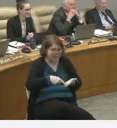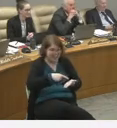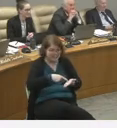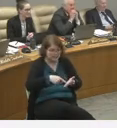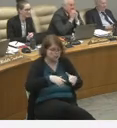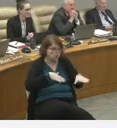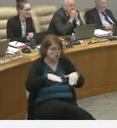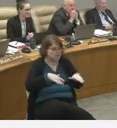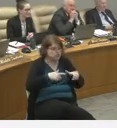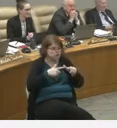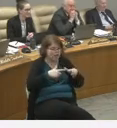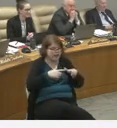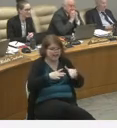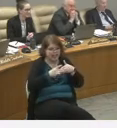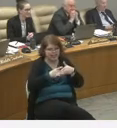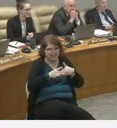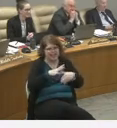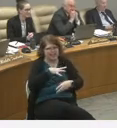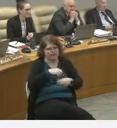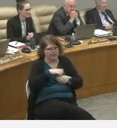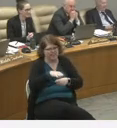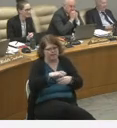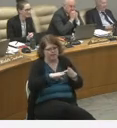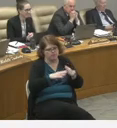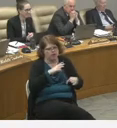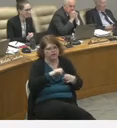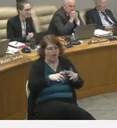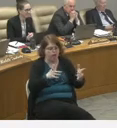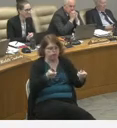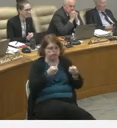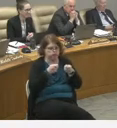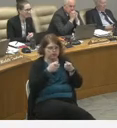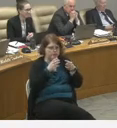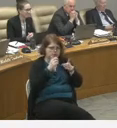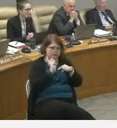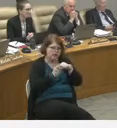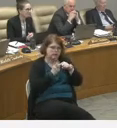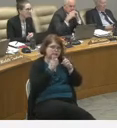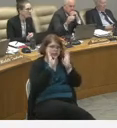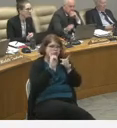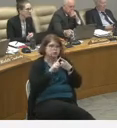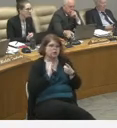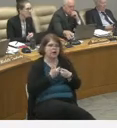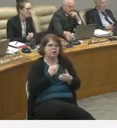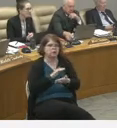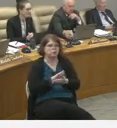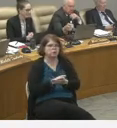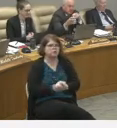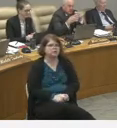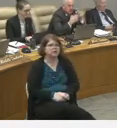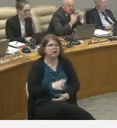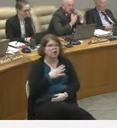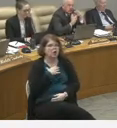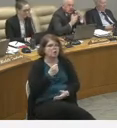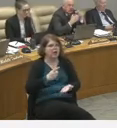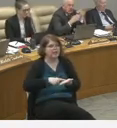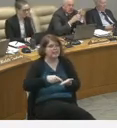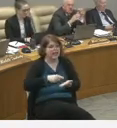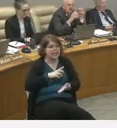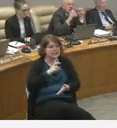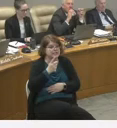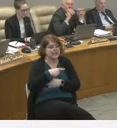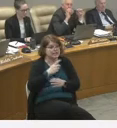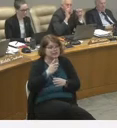walking running leading in that community that draws a lot of attention a positive attention to our school uh white cane day is officially